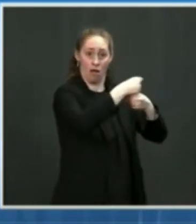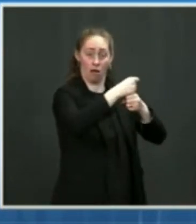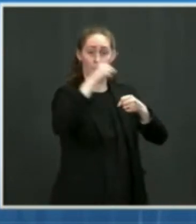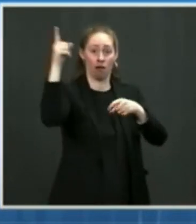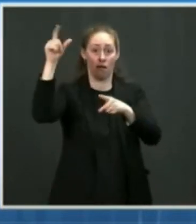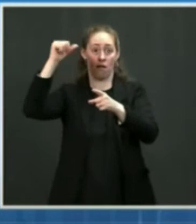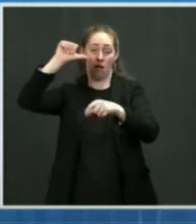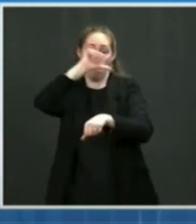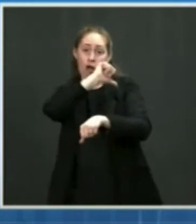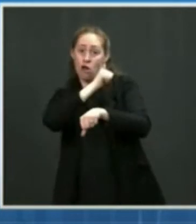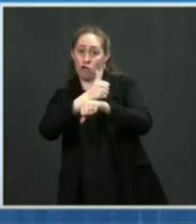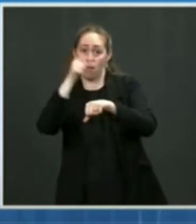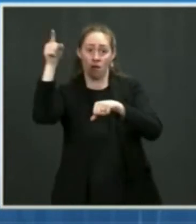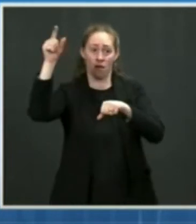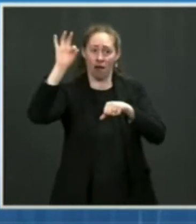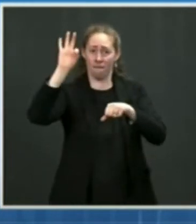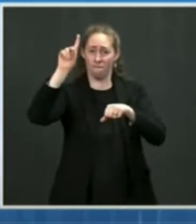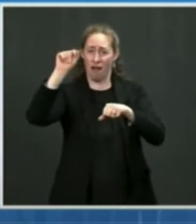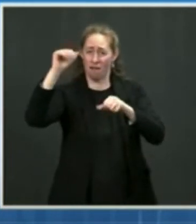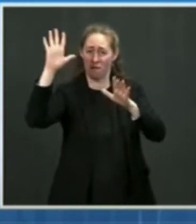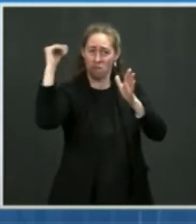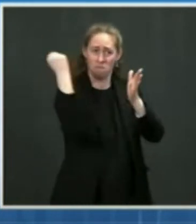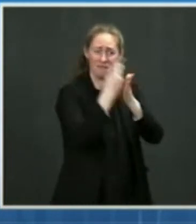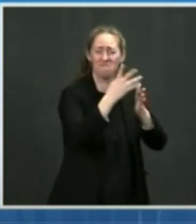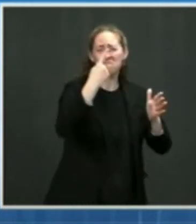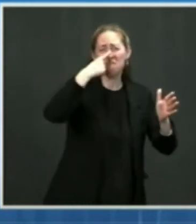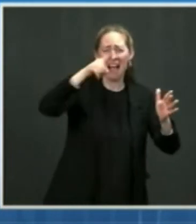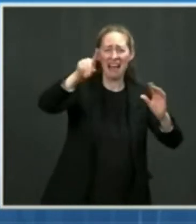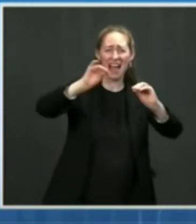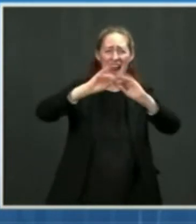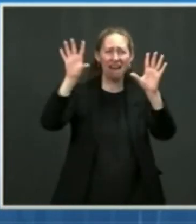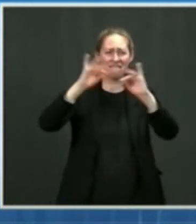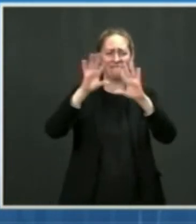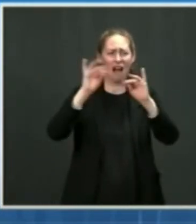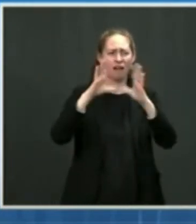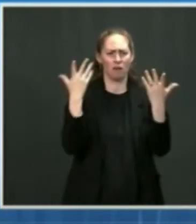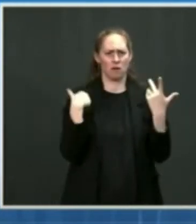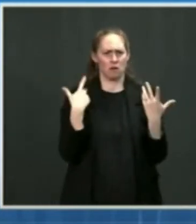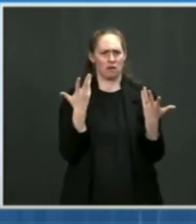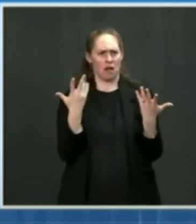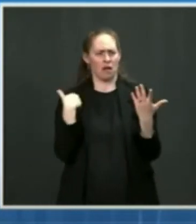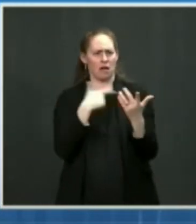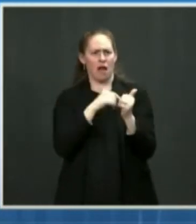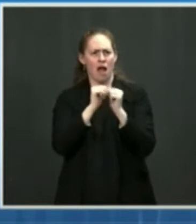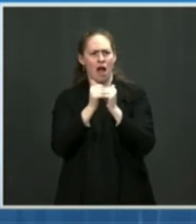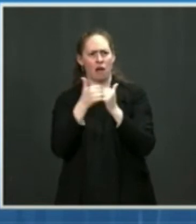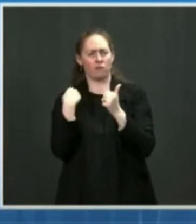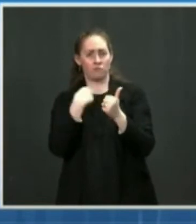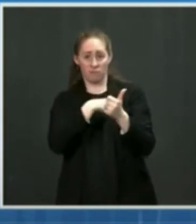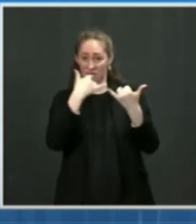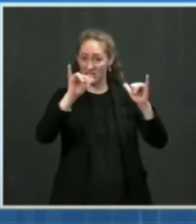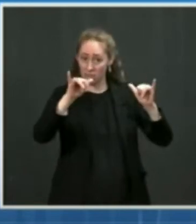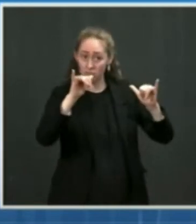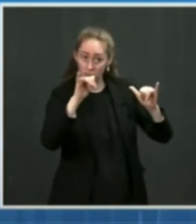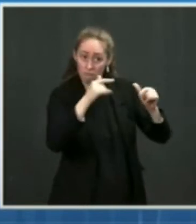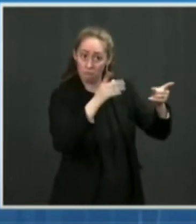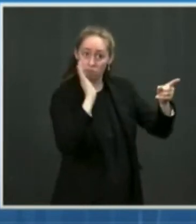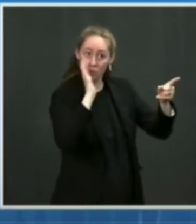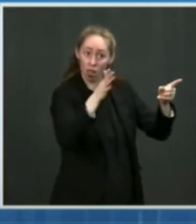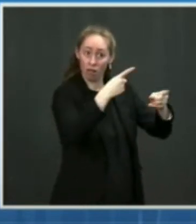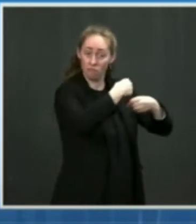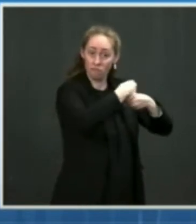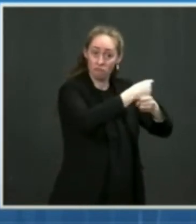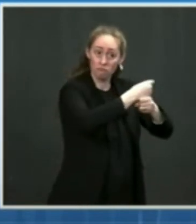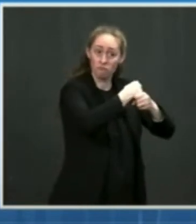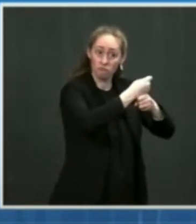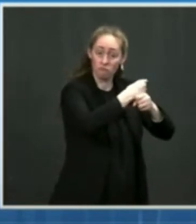any clarification on that, and any guidance as to if we can still expect emergent to get authorization in April,